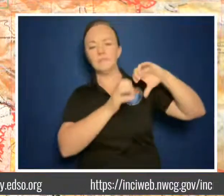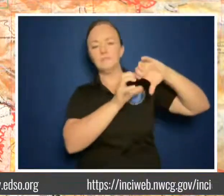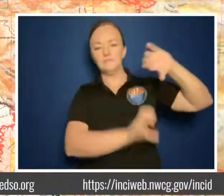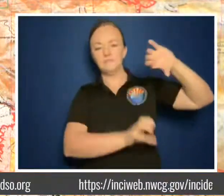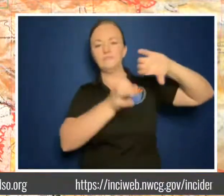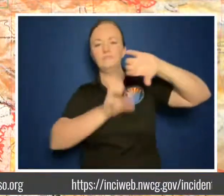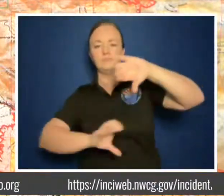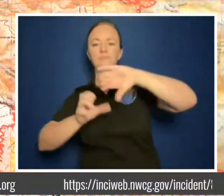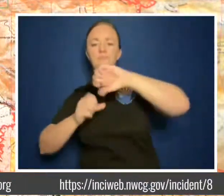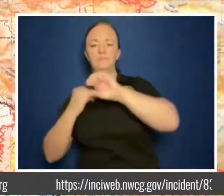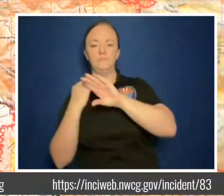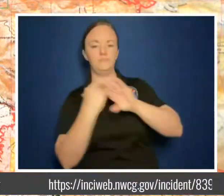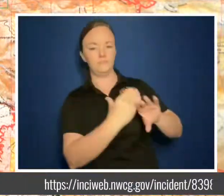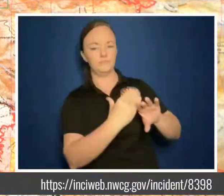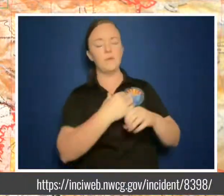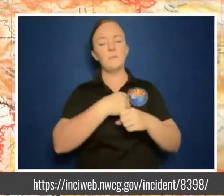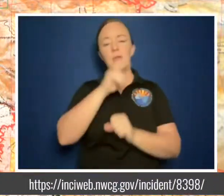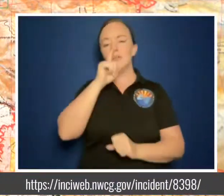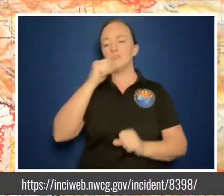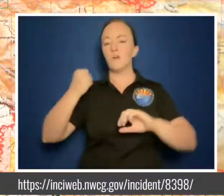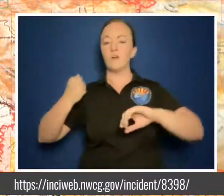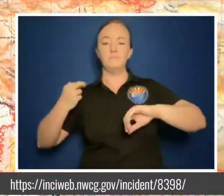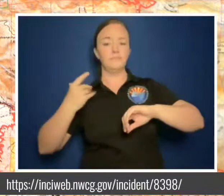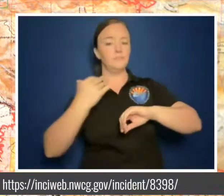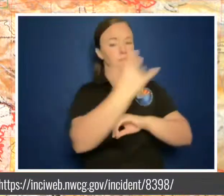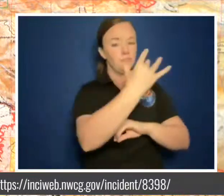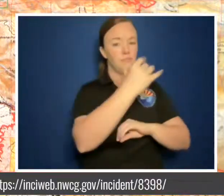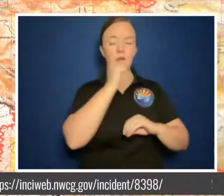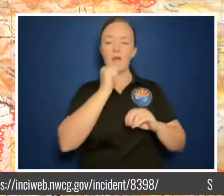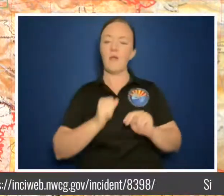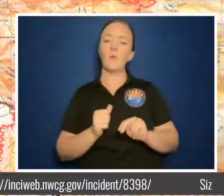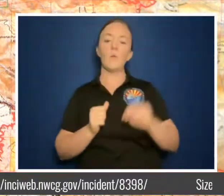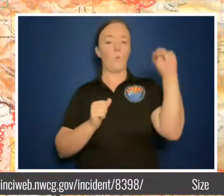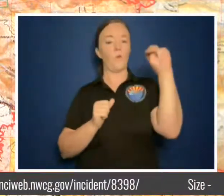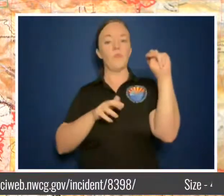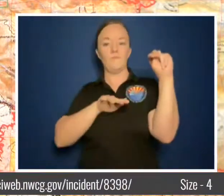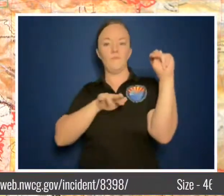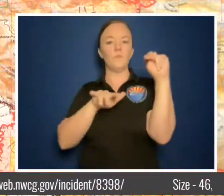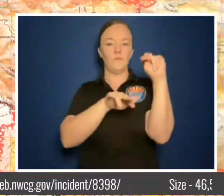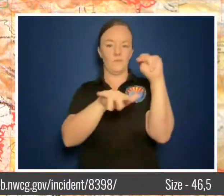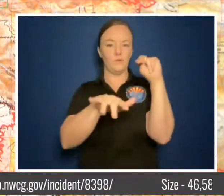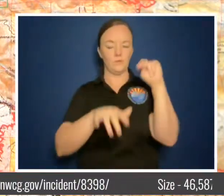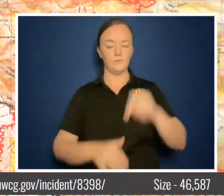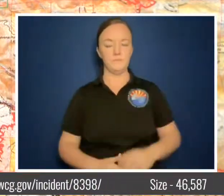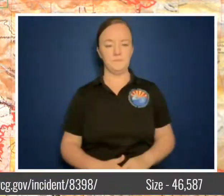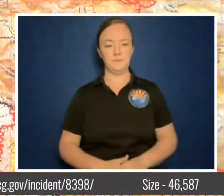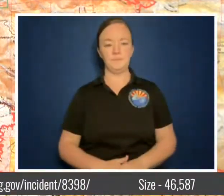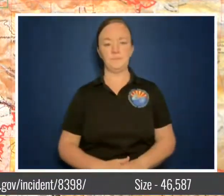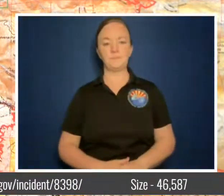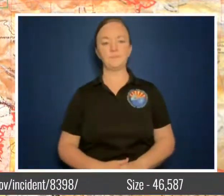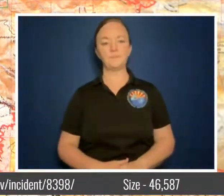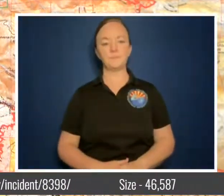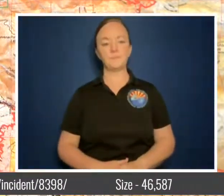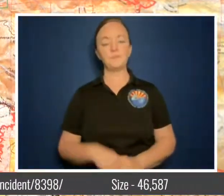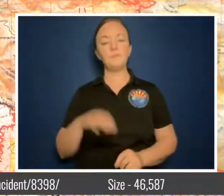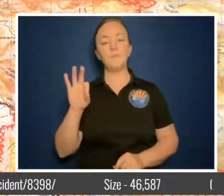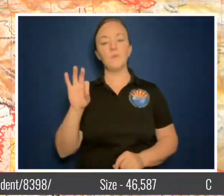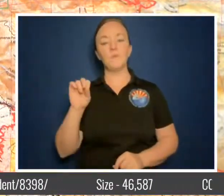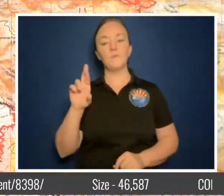back across to the north side of the river from the south. As we move into Forest Hill, the